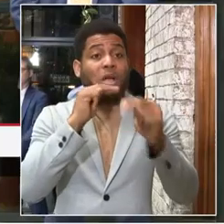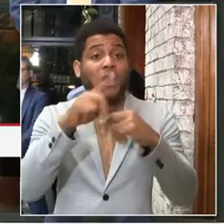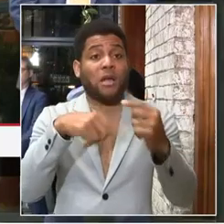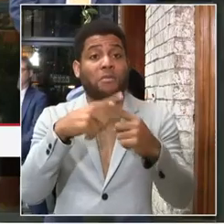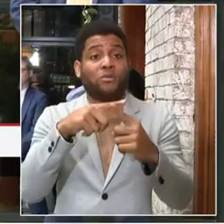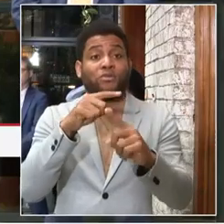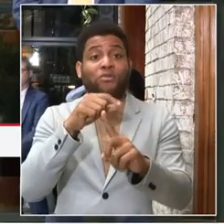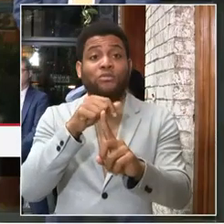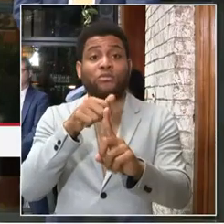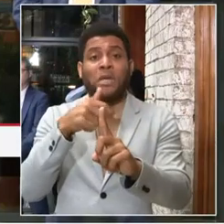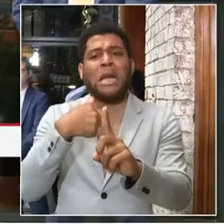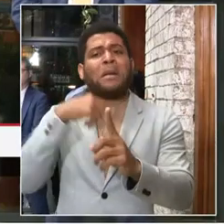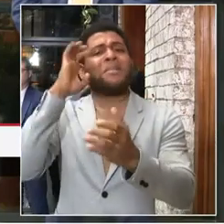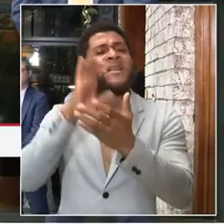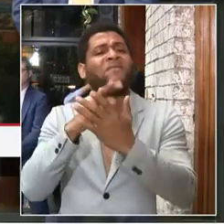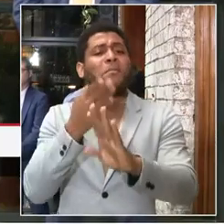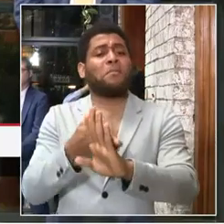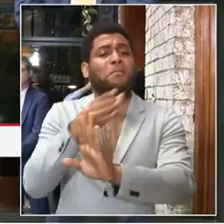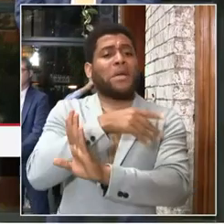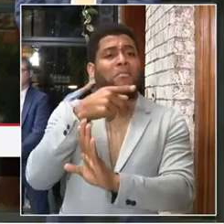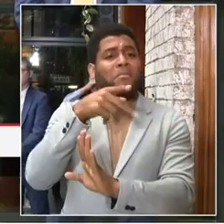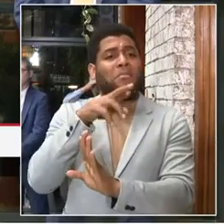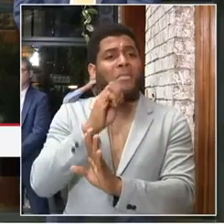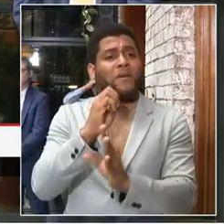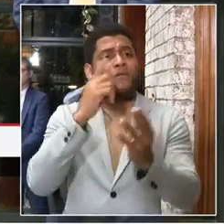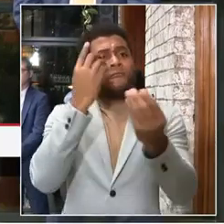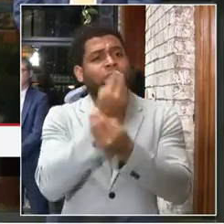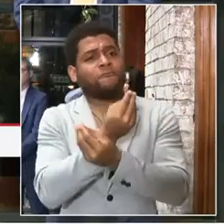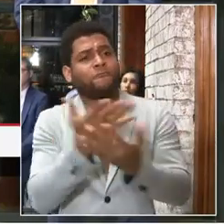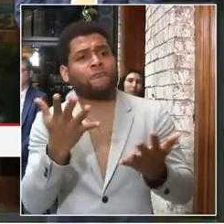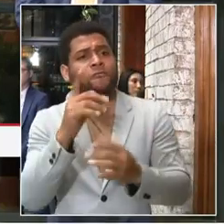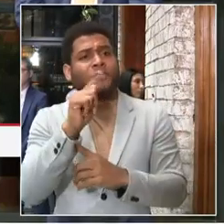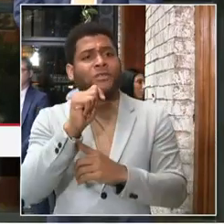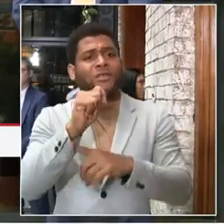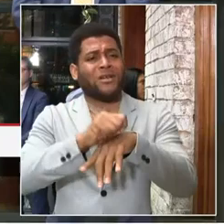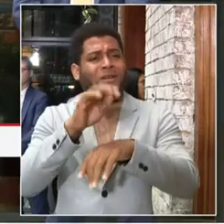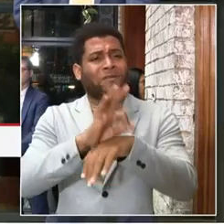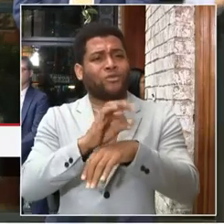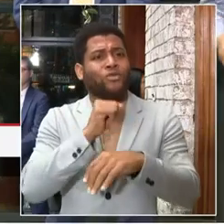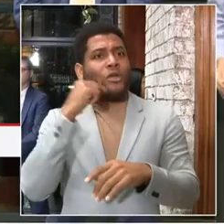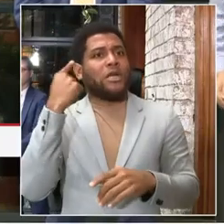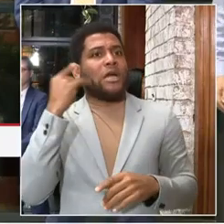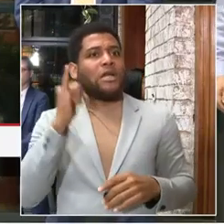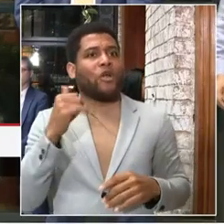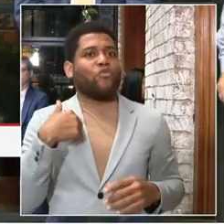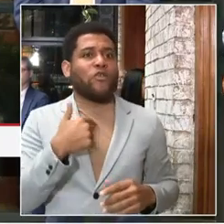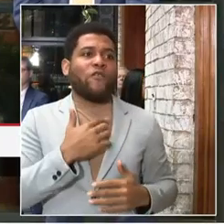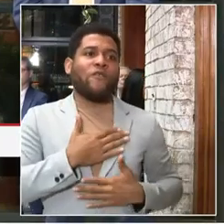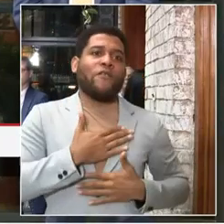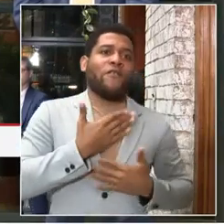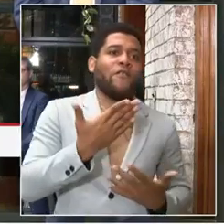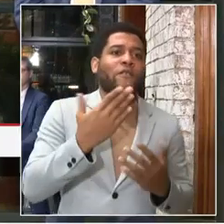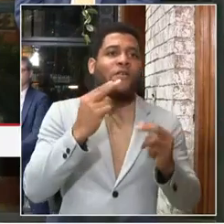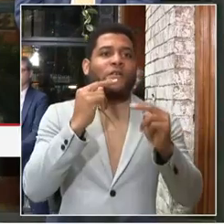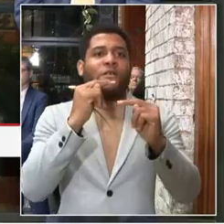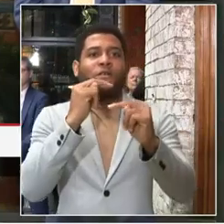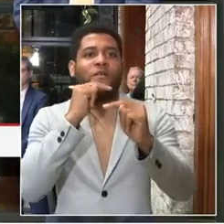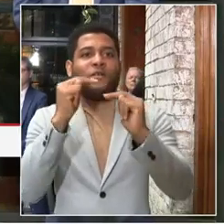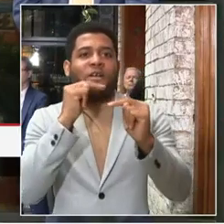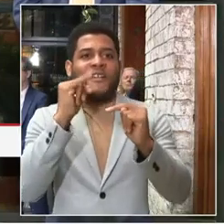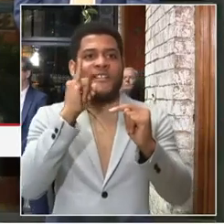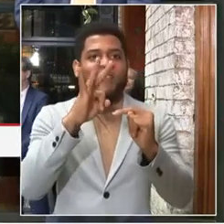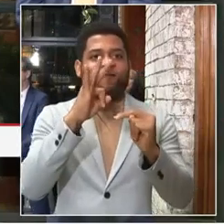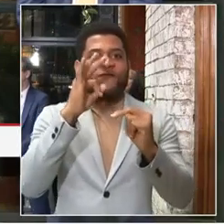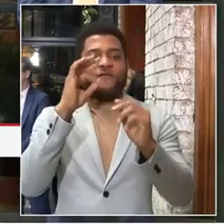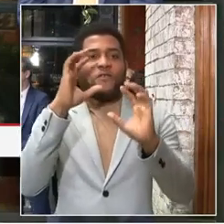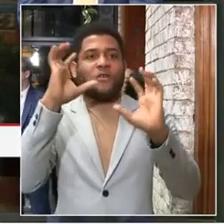announced the task force, you said it didn't sound like you were willing to continue to negotiate if the Capitals and Wizards weren't the tenants. Oh,